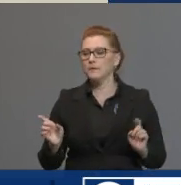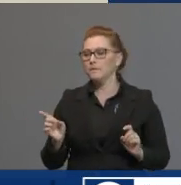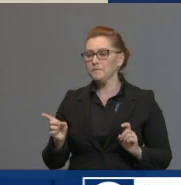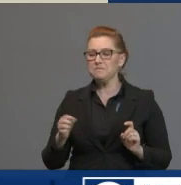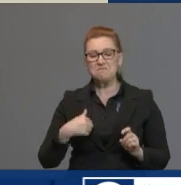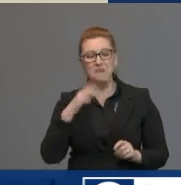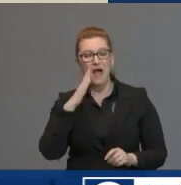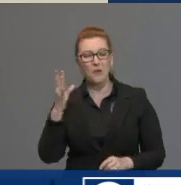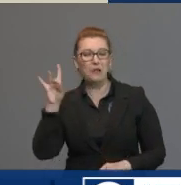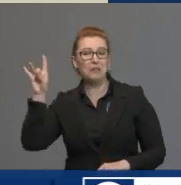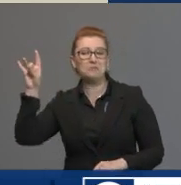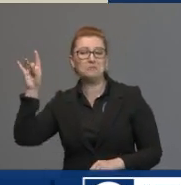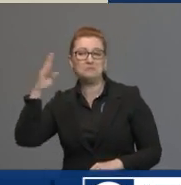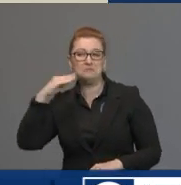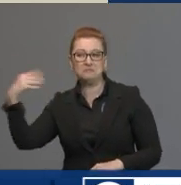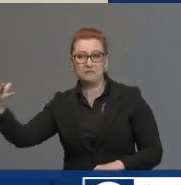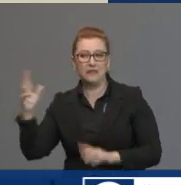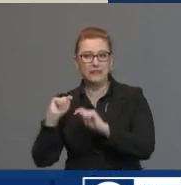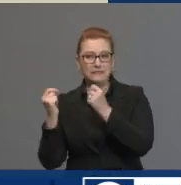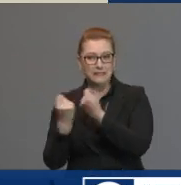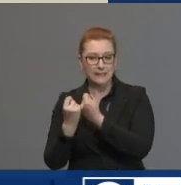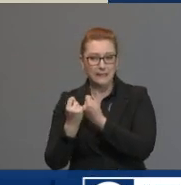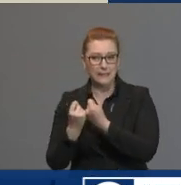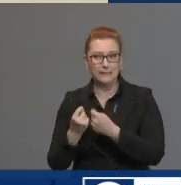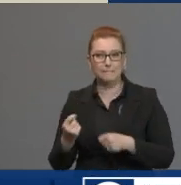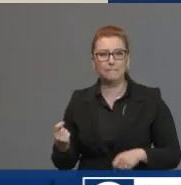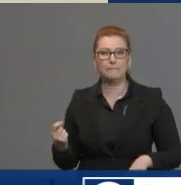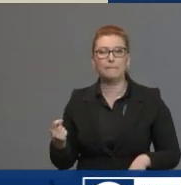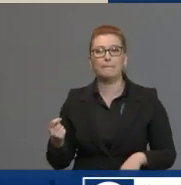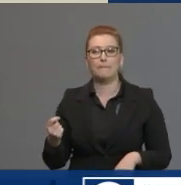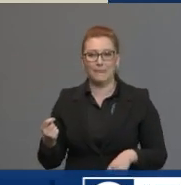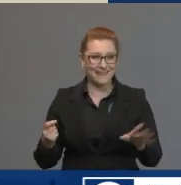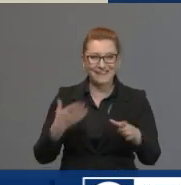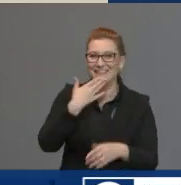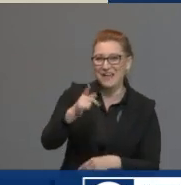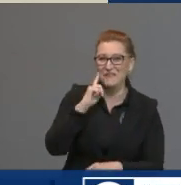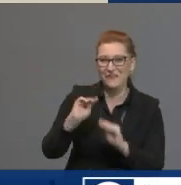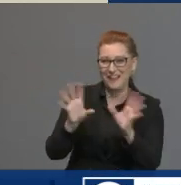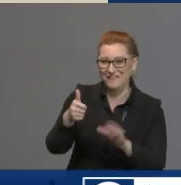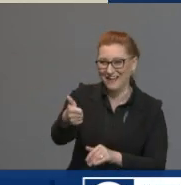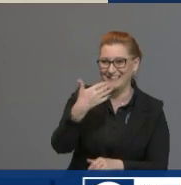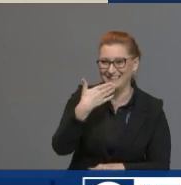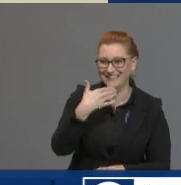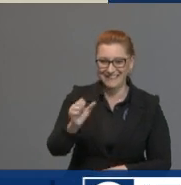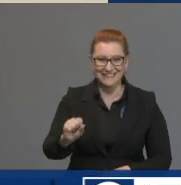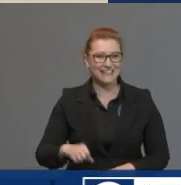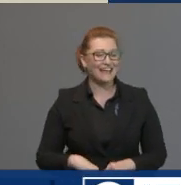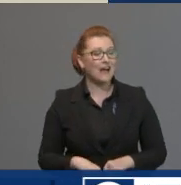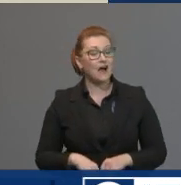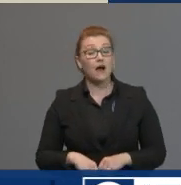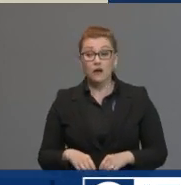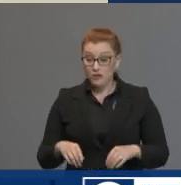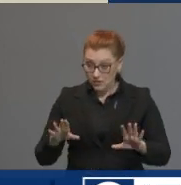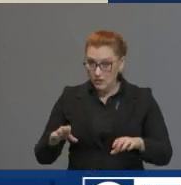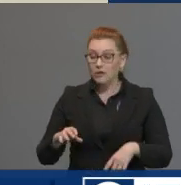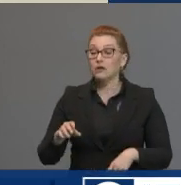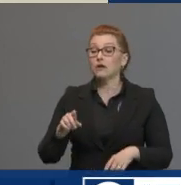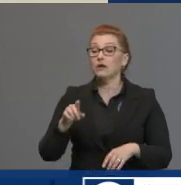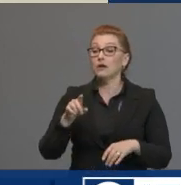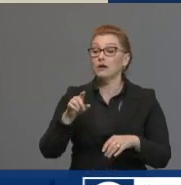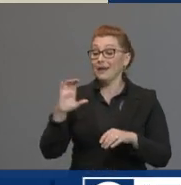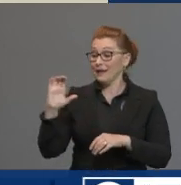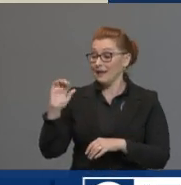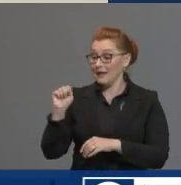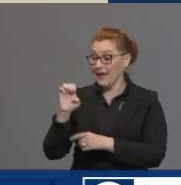take that back to the team. So going back to the cases, case is going to be a confirmed, yes, thank you. The case is going to be a